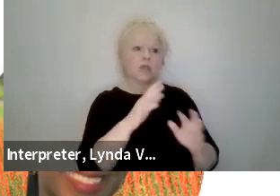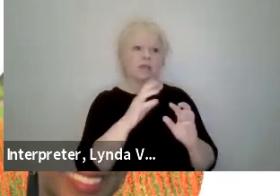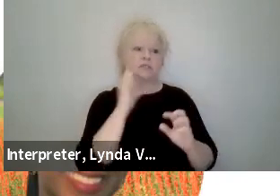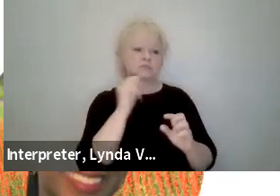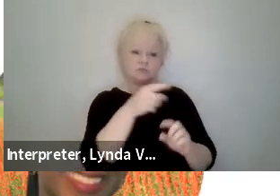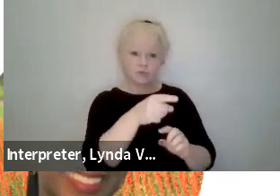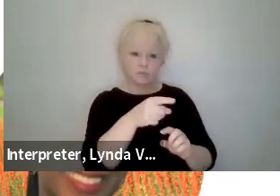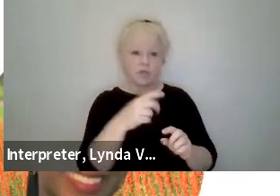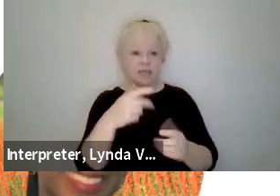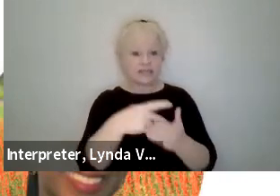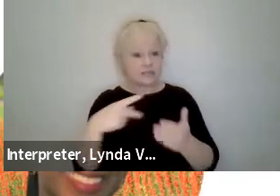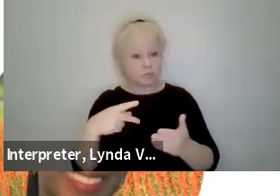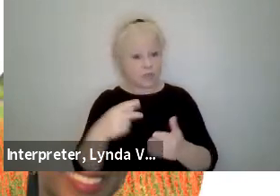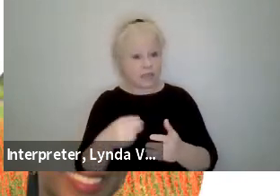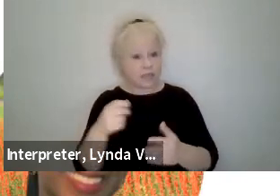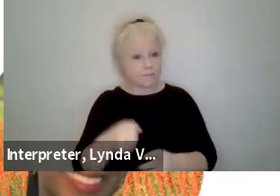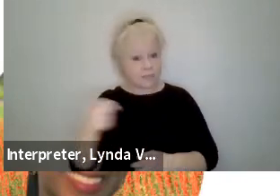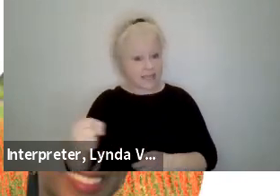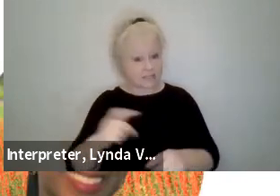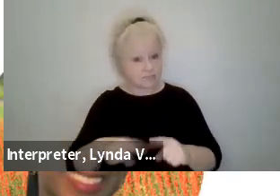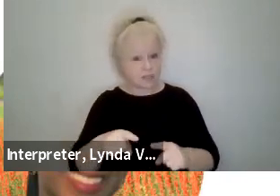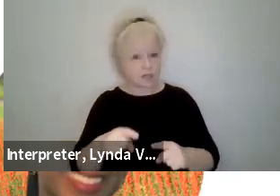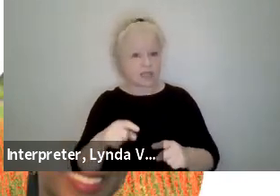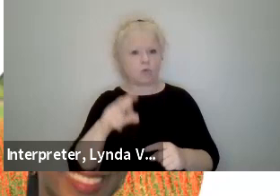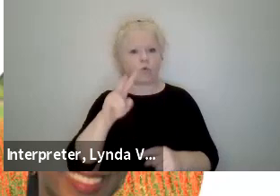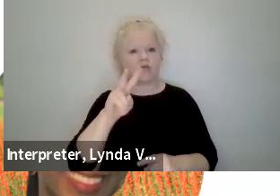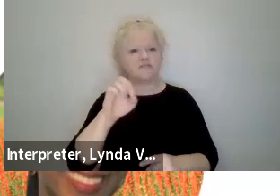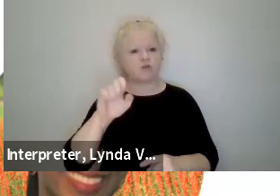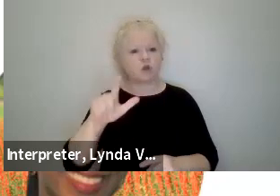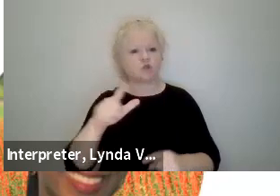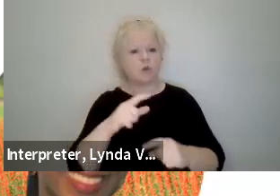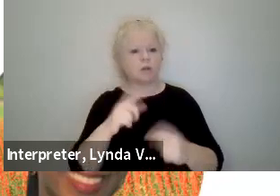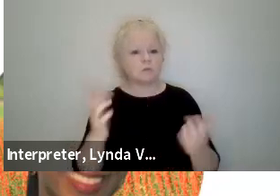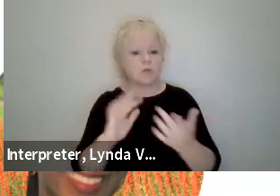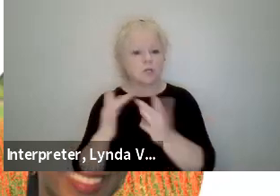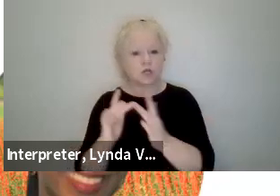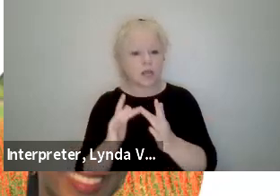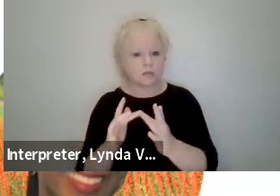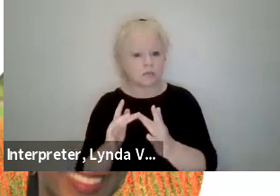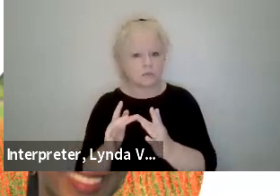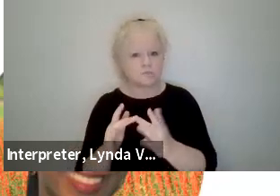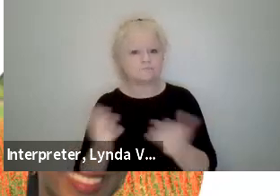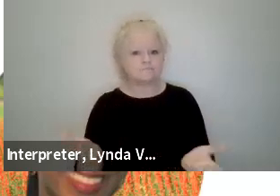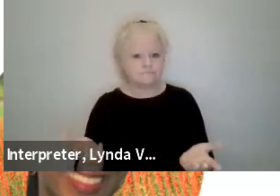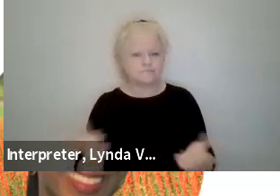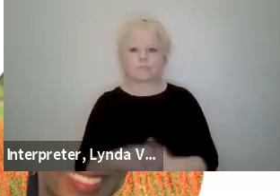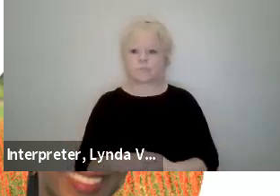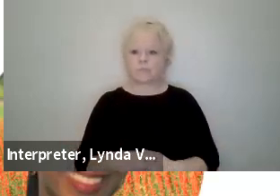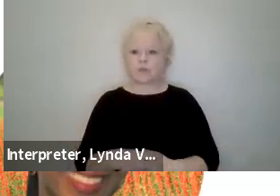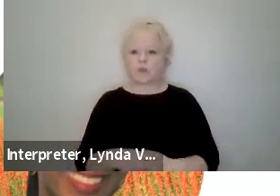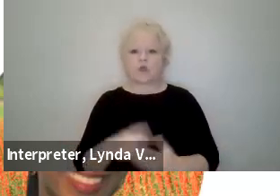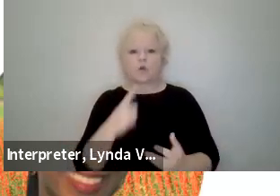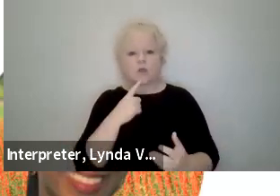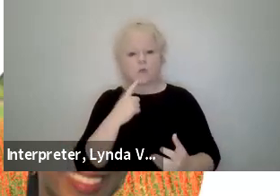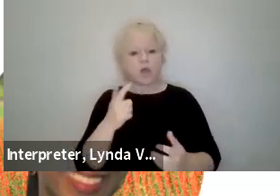his pre-placement was completely virtual. The key factor to our training success is utilizing interactive and